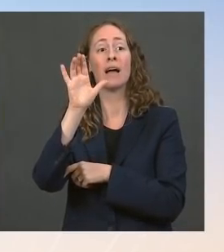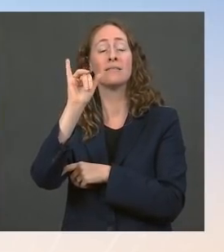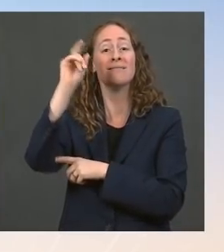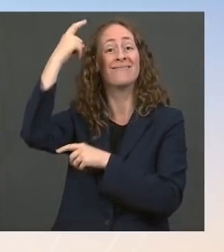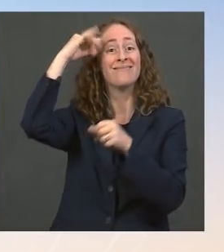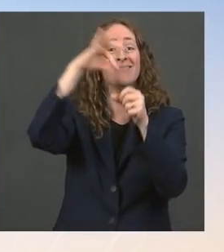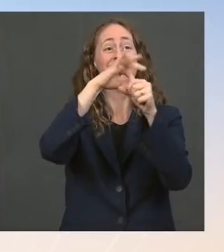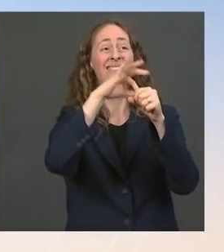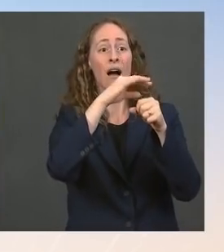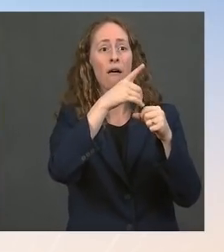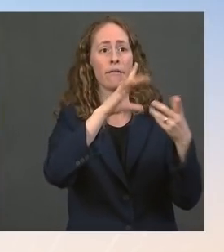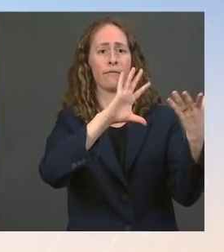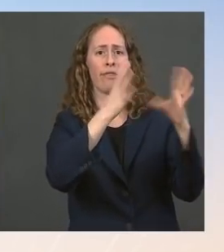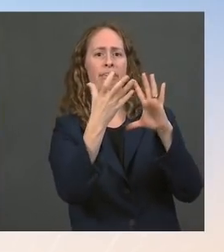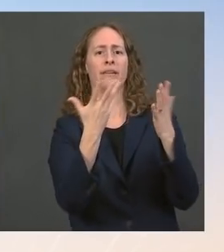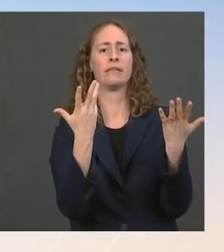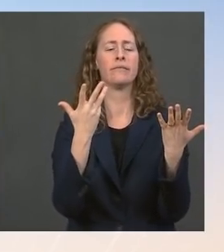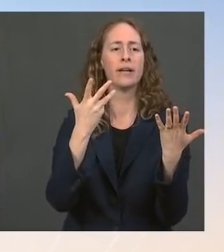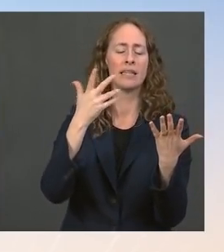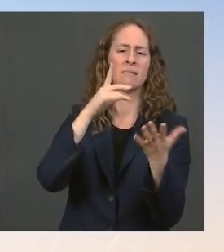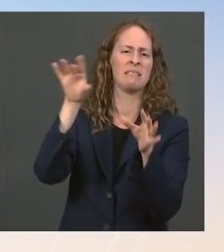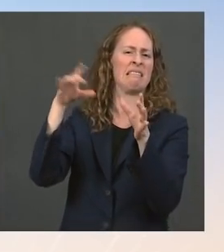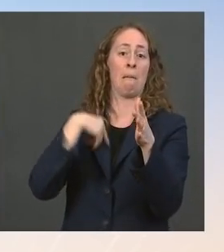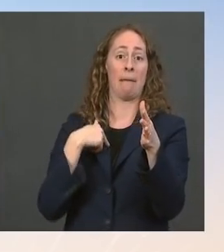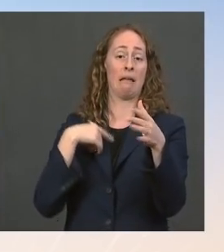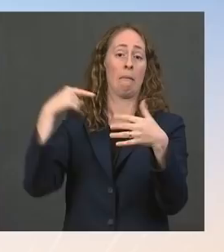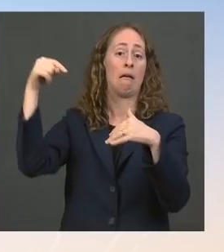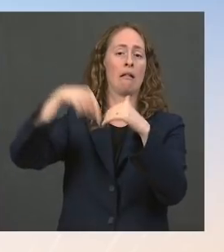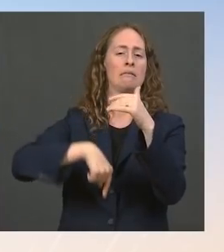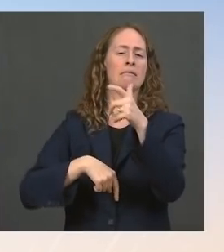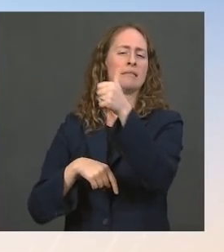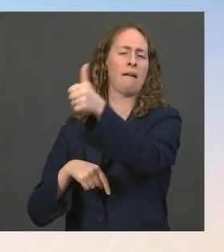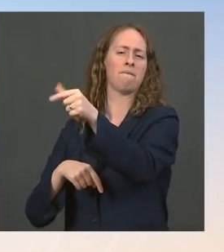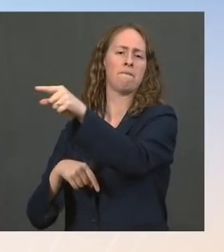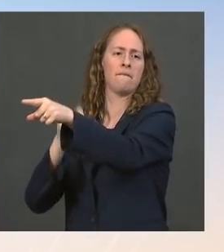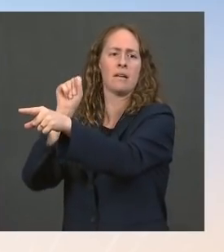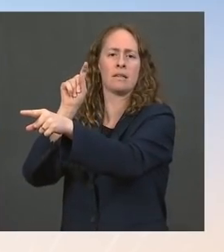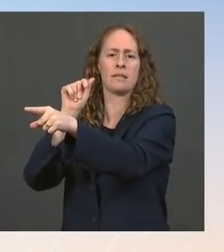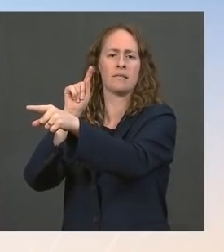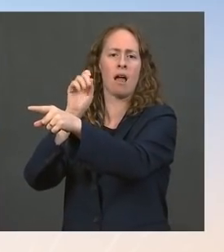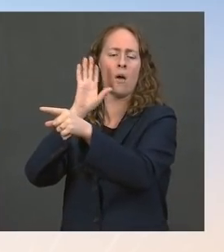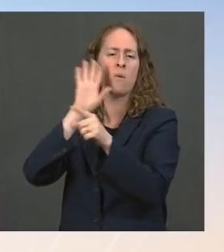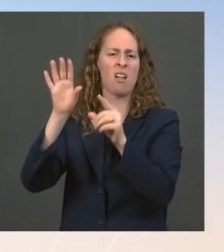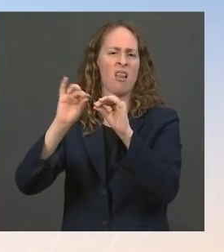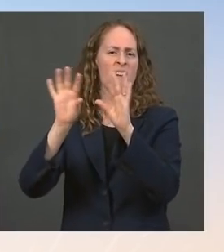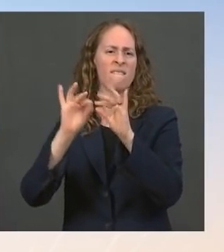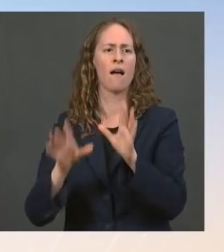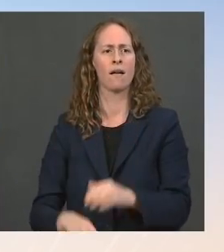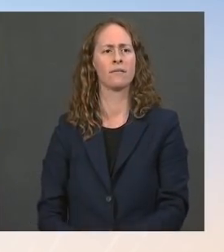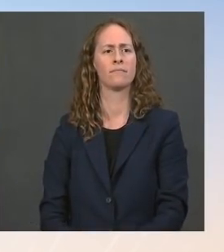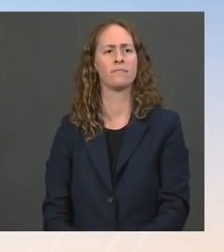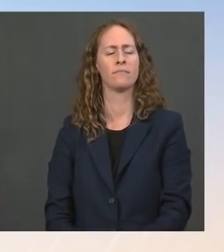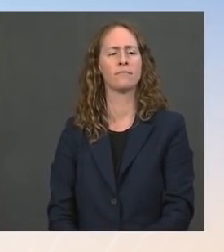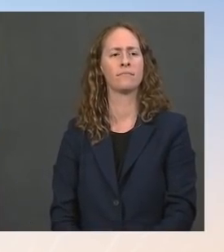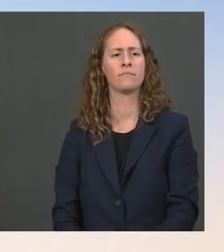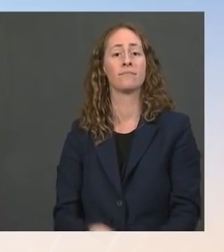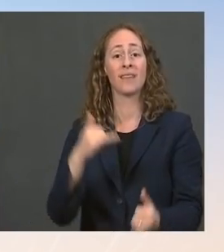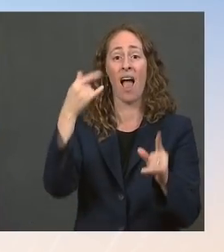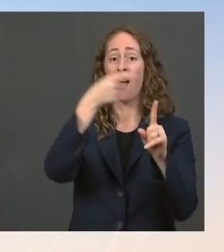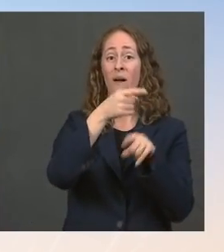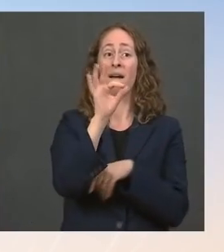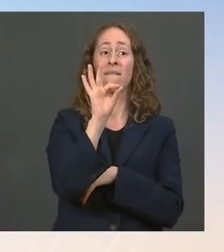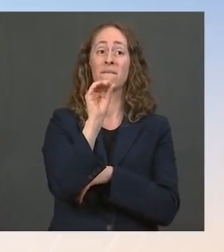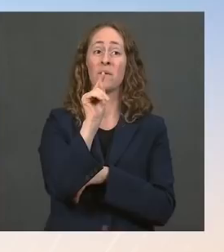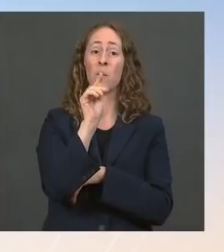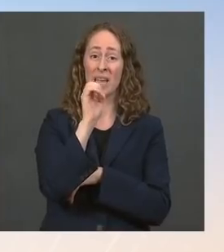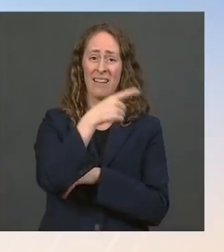the State Department do that should they choose to. But I would note Special Envoy Foote had ample opportunity to raise